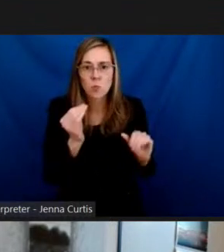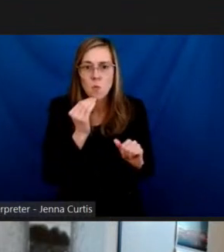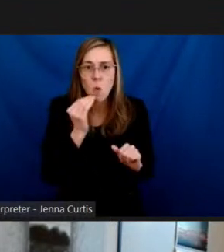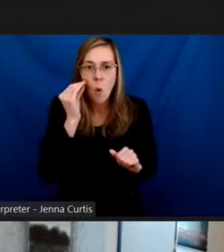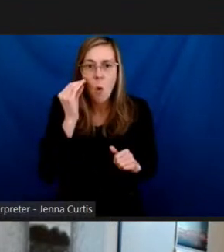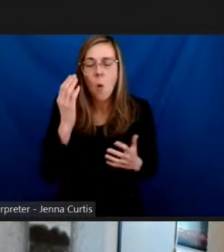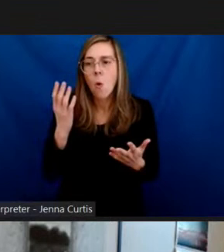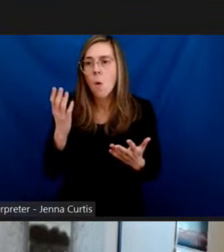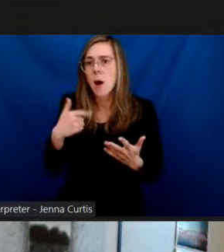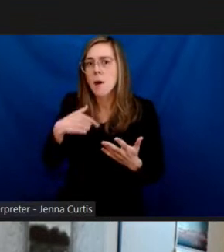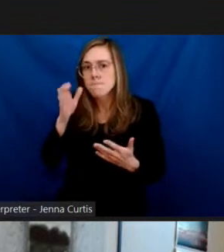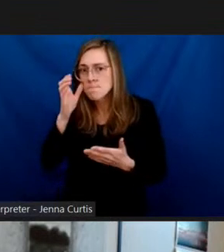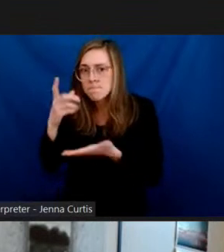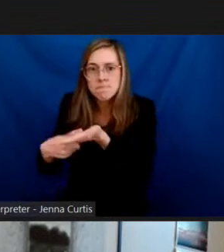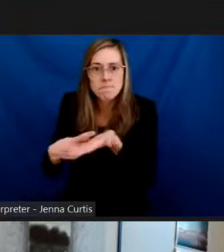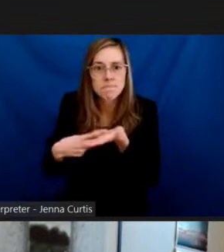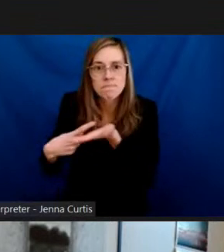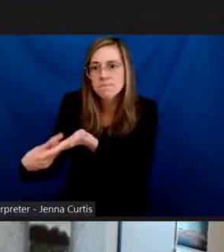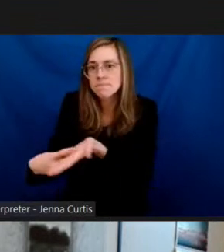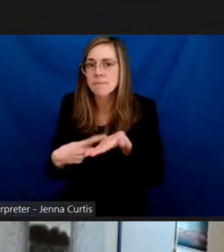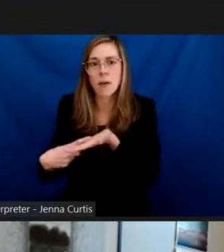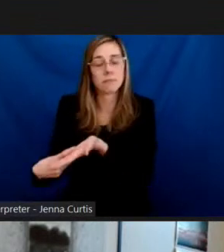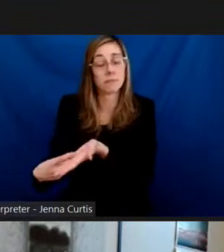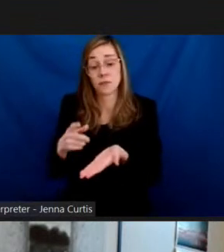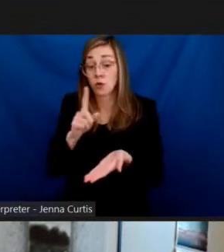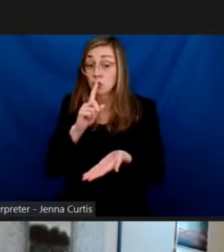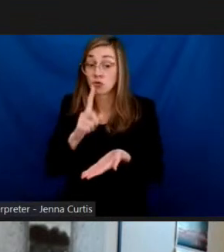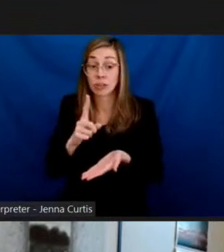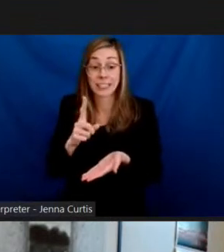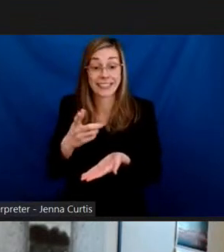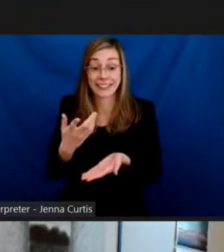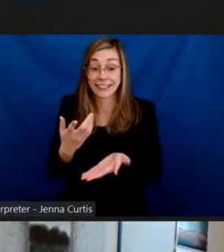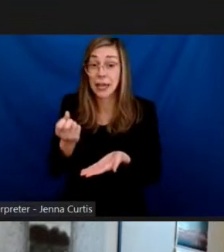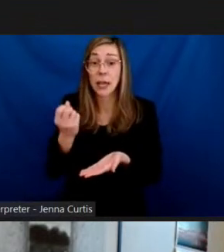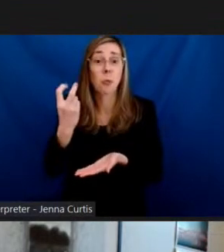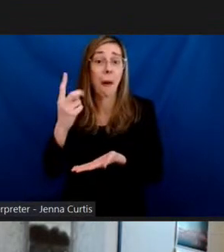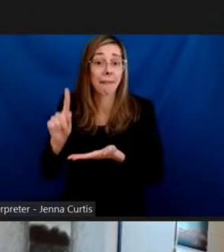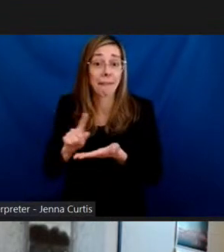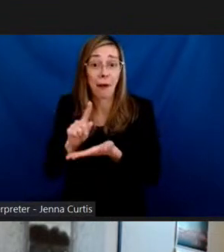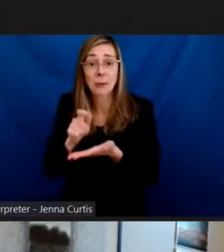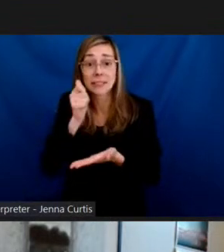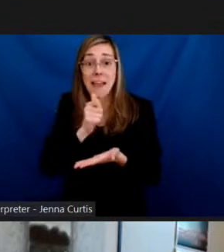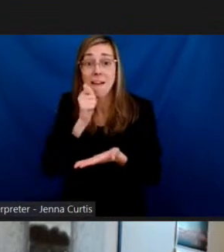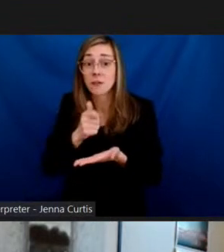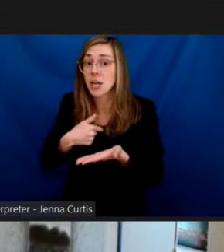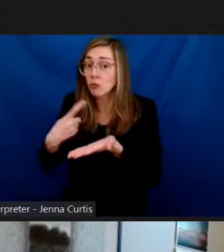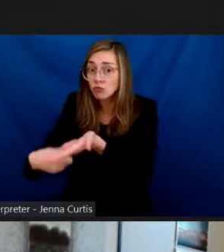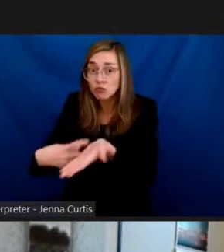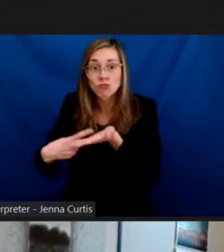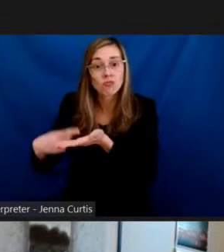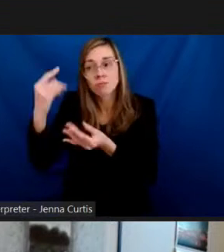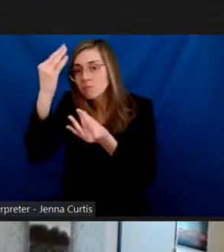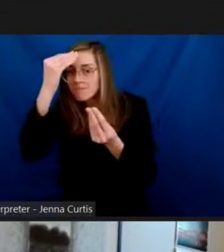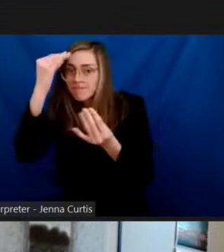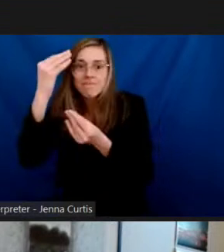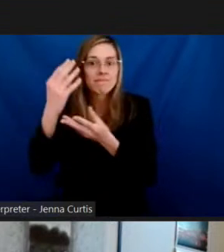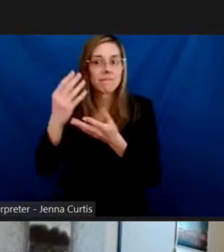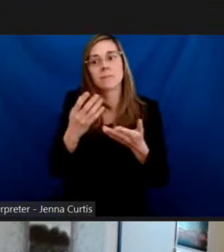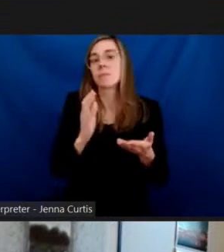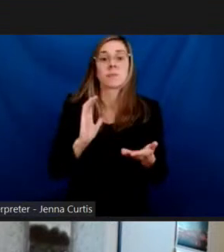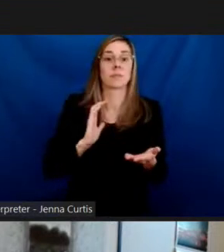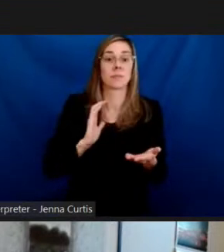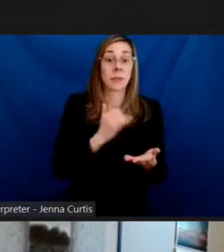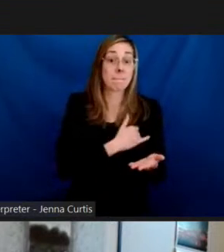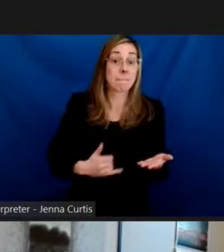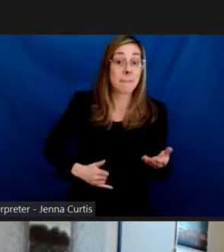a day. This is by far the number one issue that I'm engaged in personally, that the office is engaged in, and frankly, City Hall